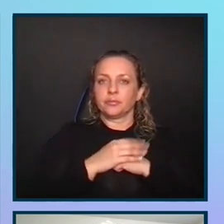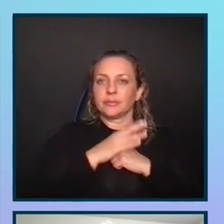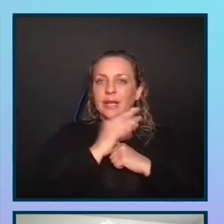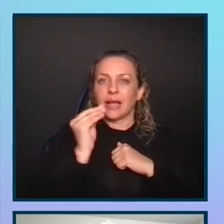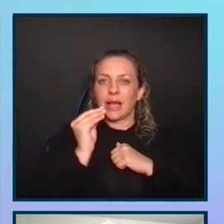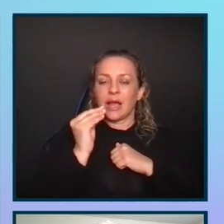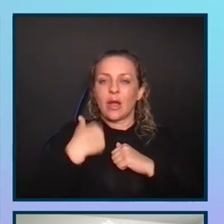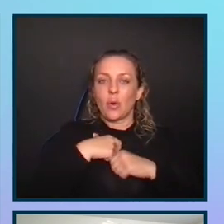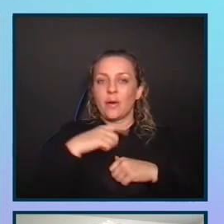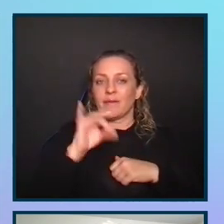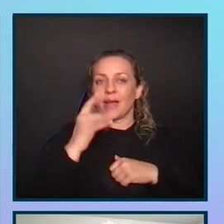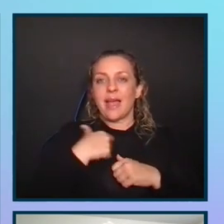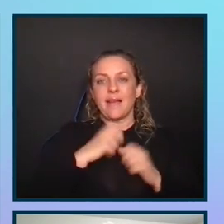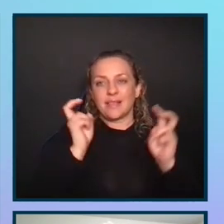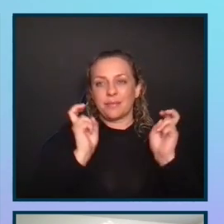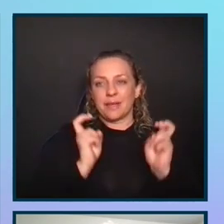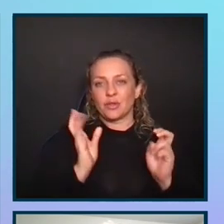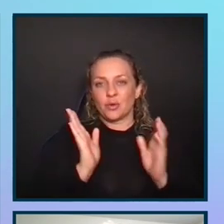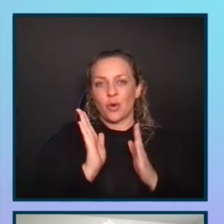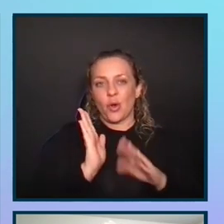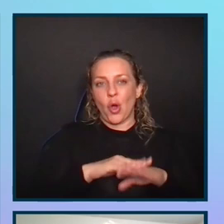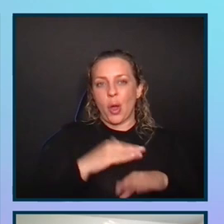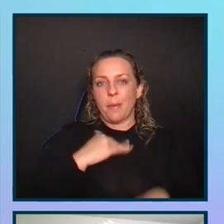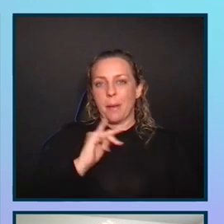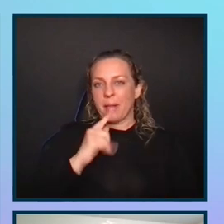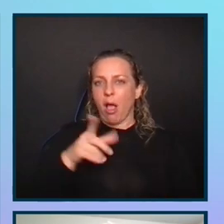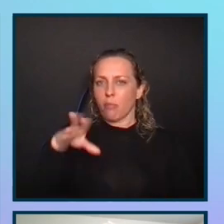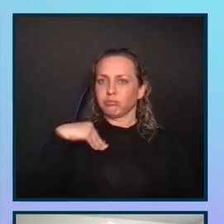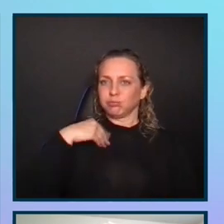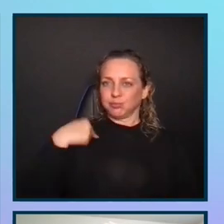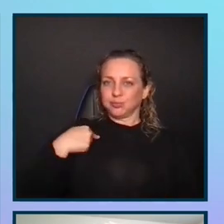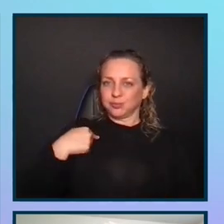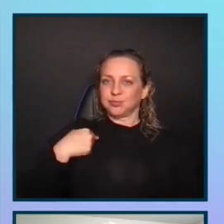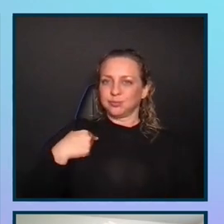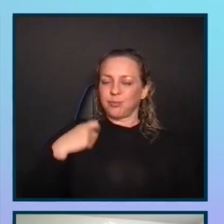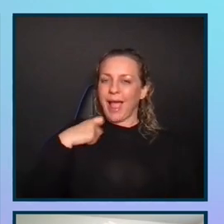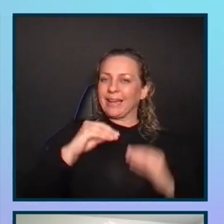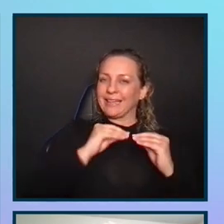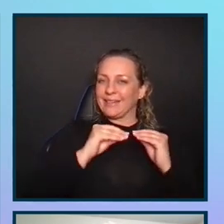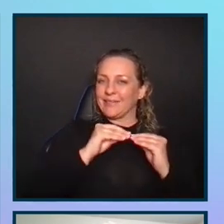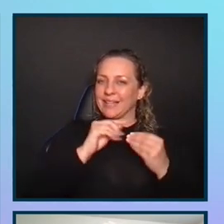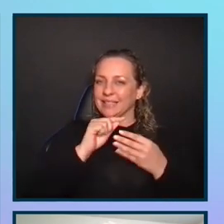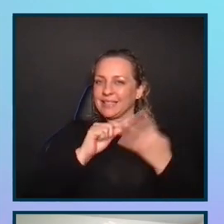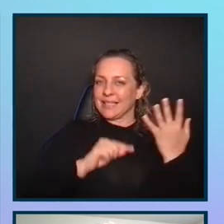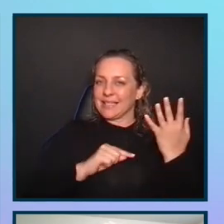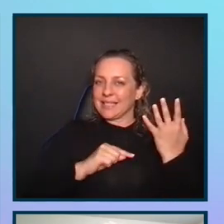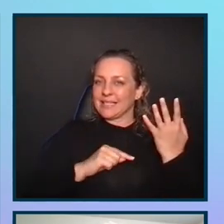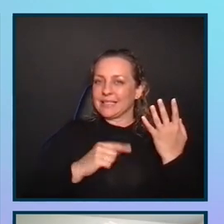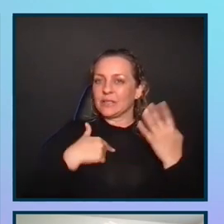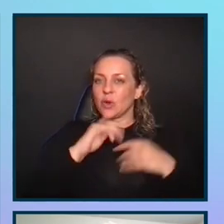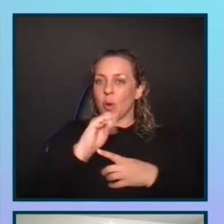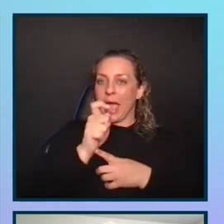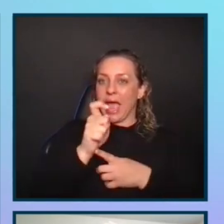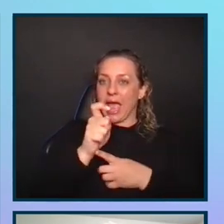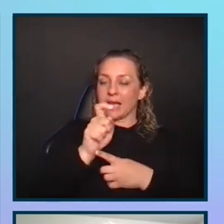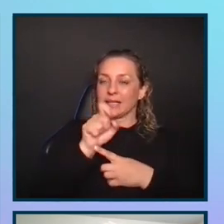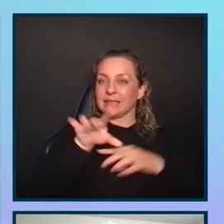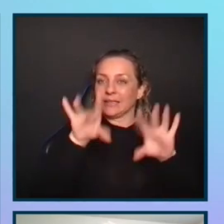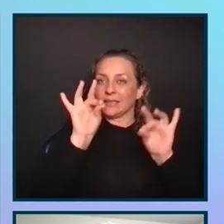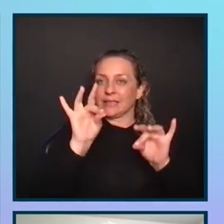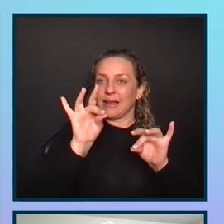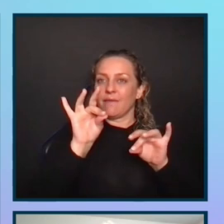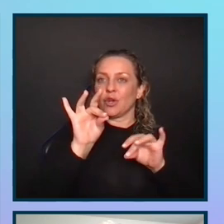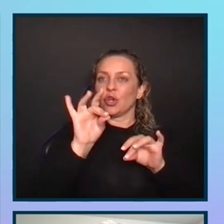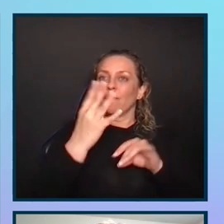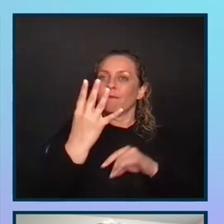And we find that I have some issues on my blog. I can own it. I need to fix these things. So Axe has discovered 4